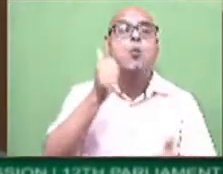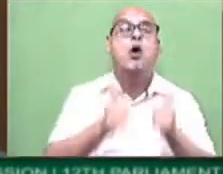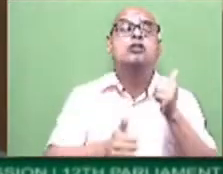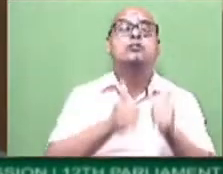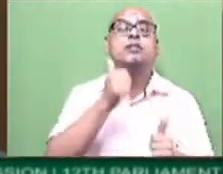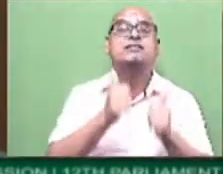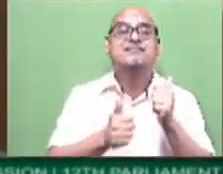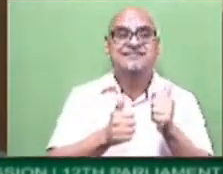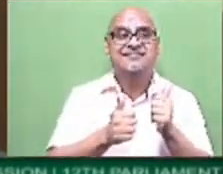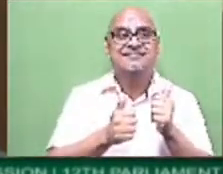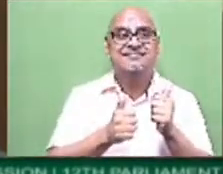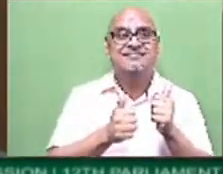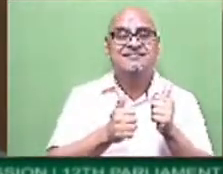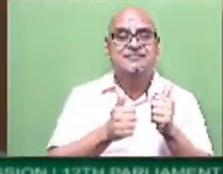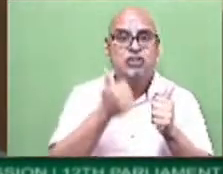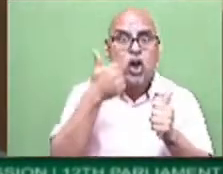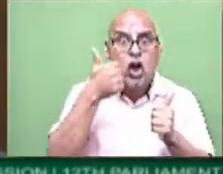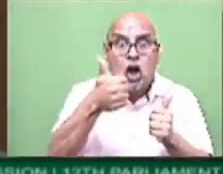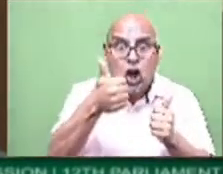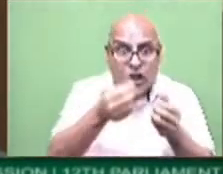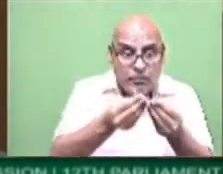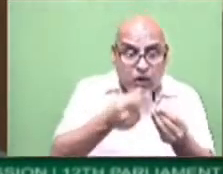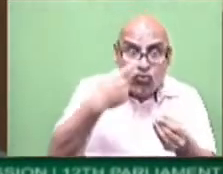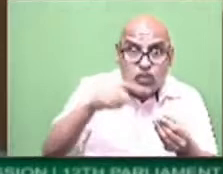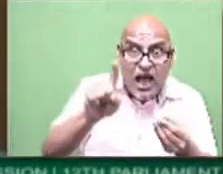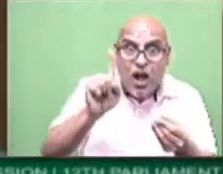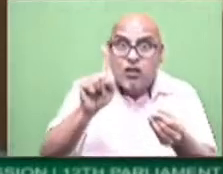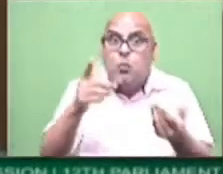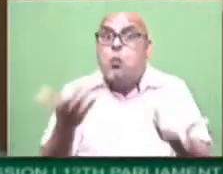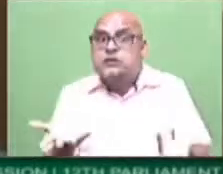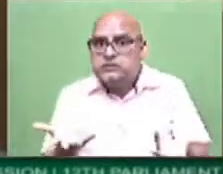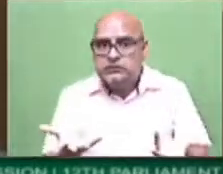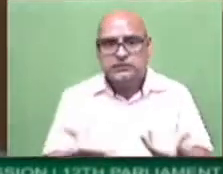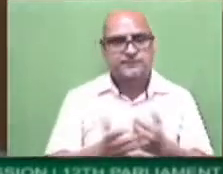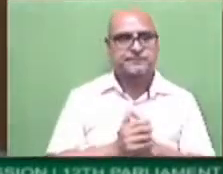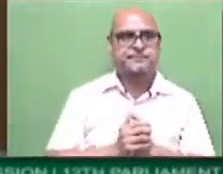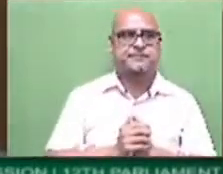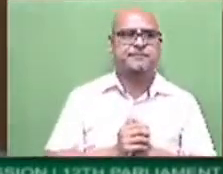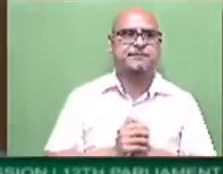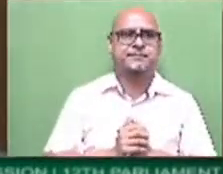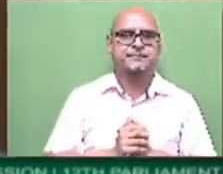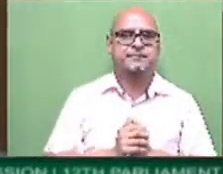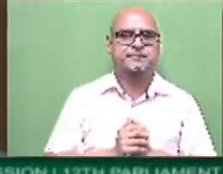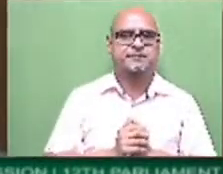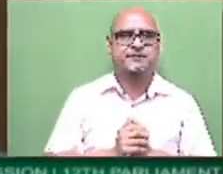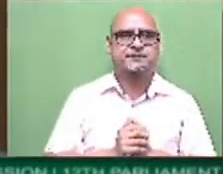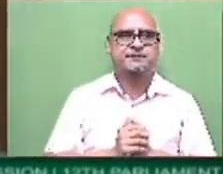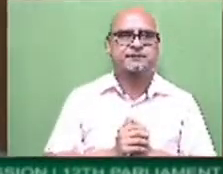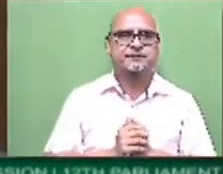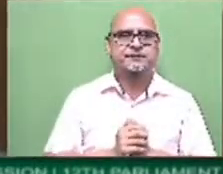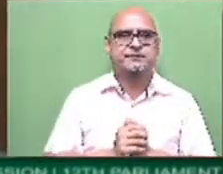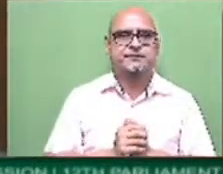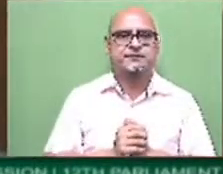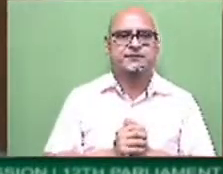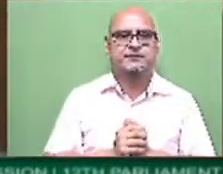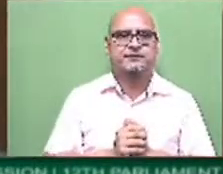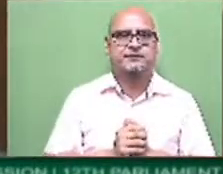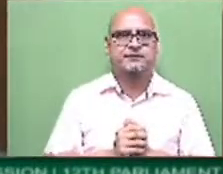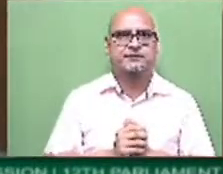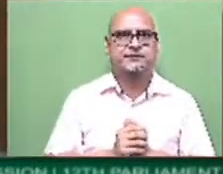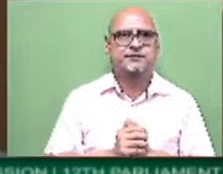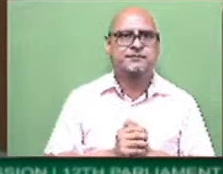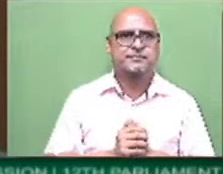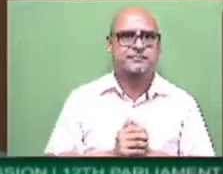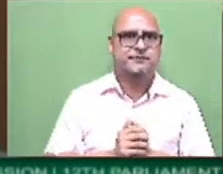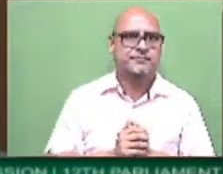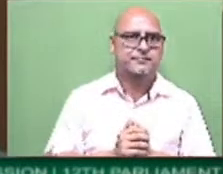make it, in terms of the public health issue of wearing the masks, one of the common things I see with